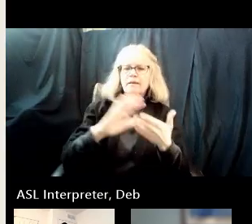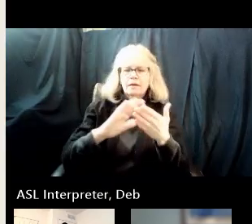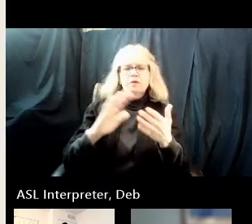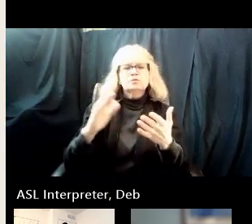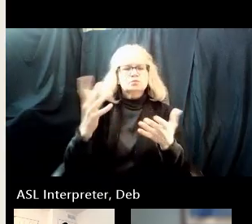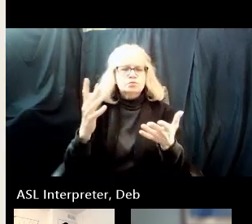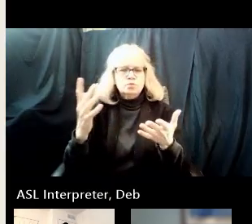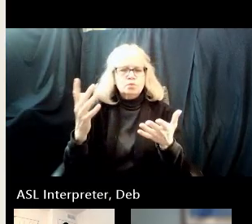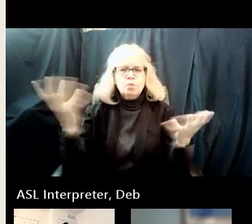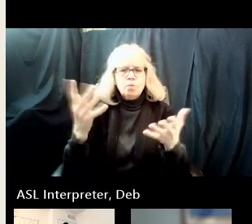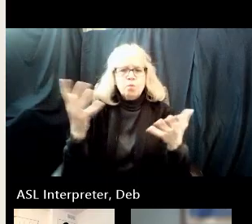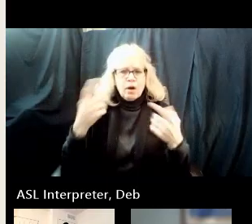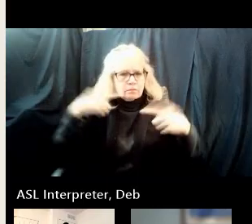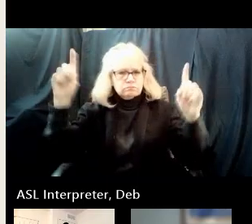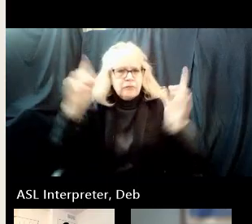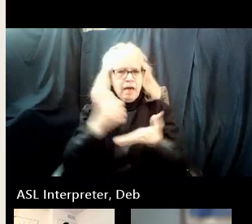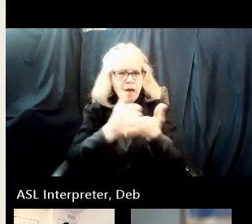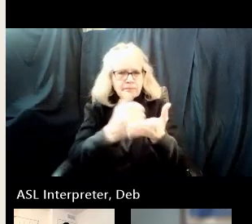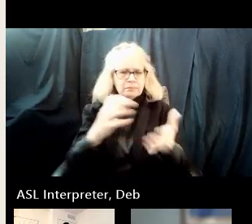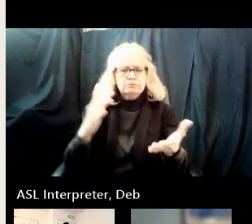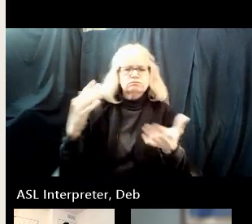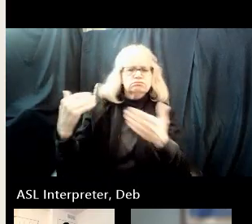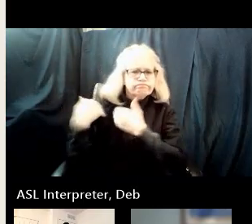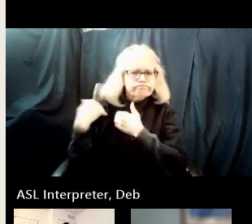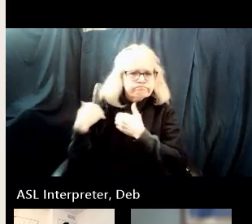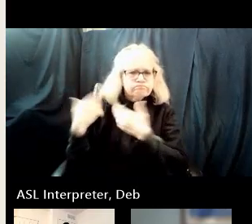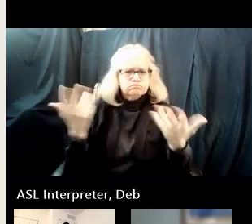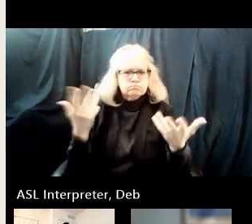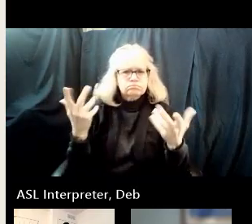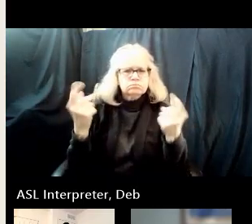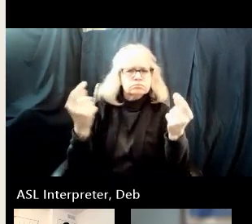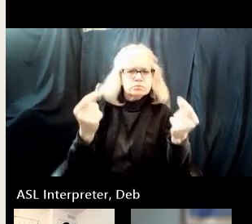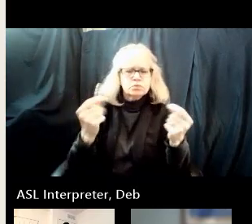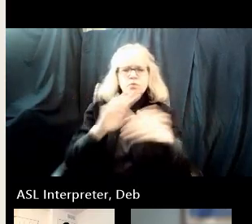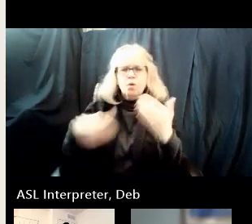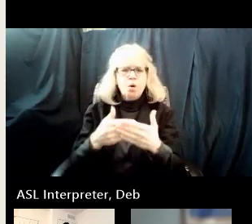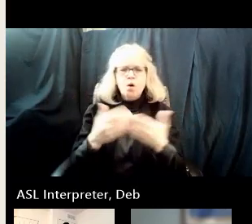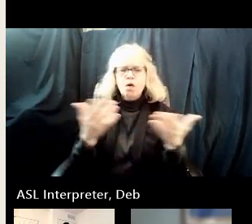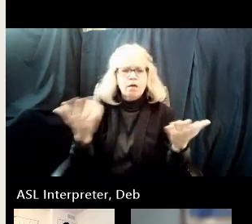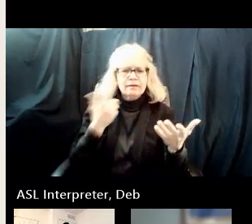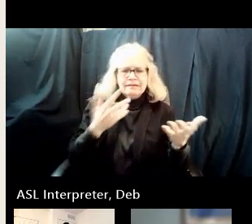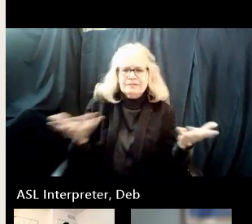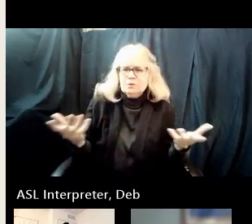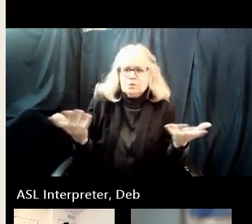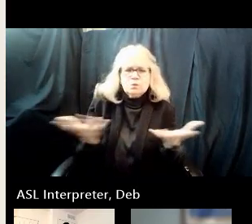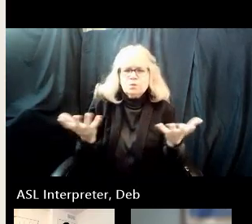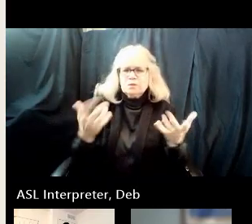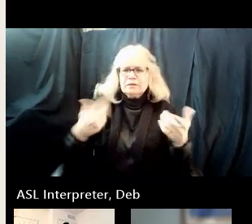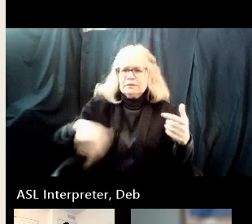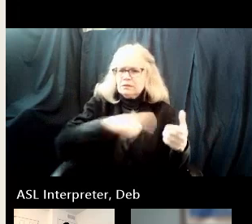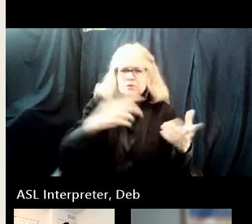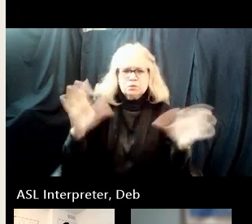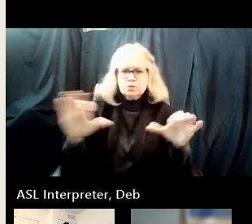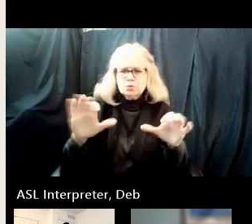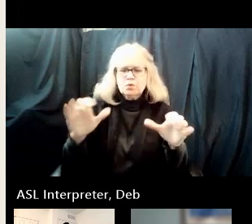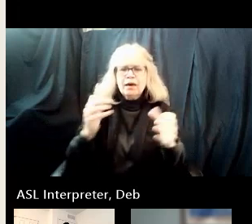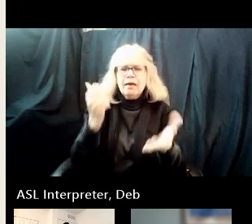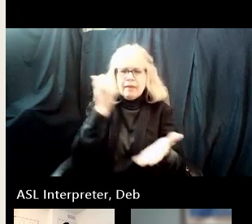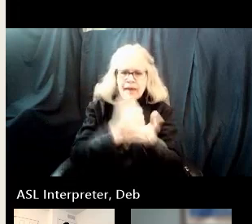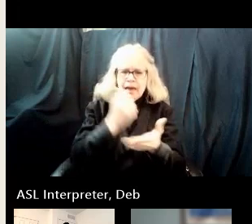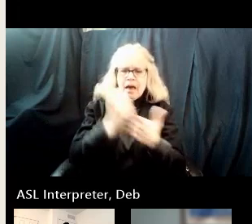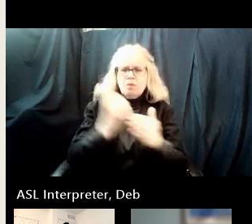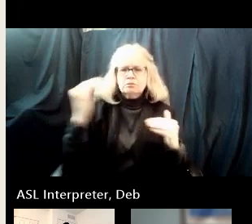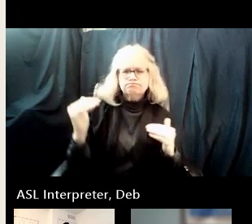is working? How can we ensure that our communities are able to thrive? What can all of us do in our various spaces to help make this shift a